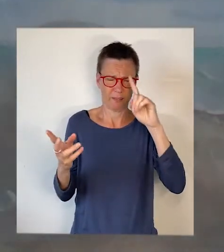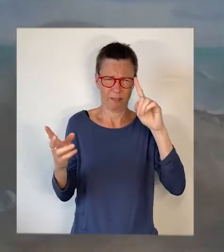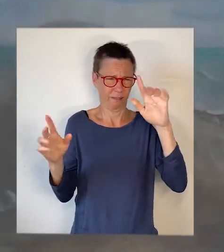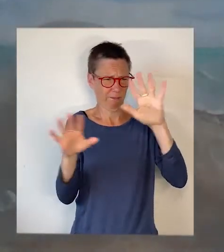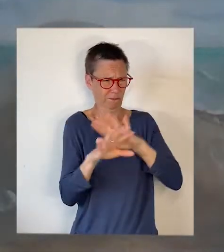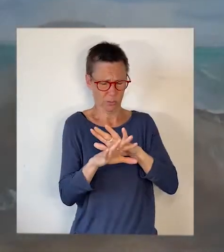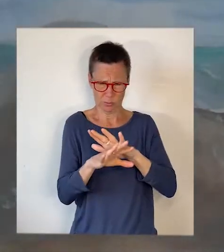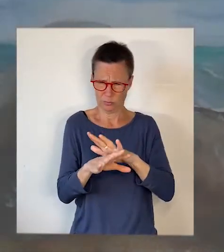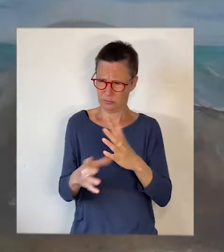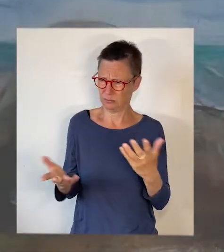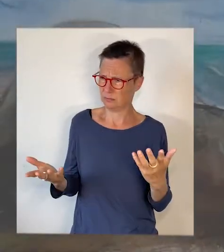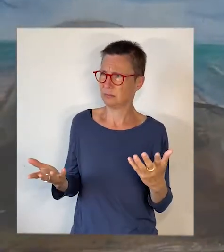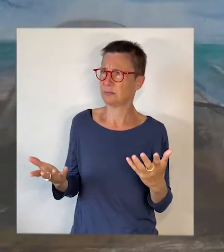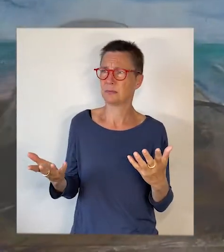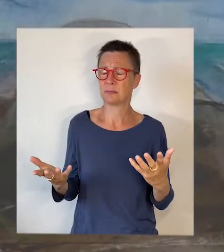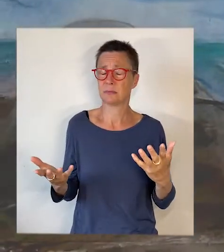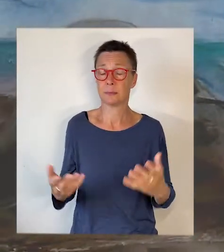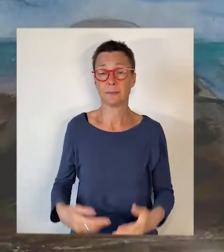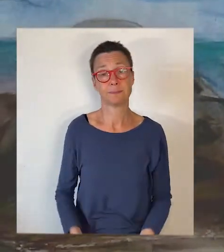found a shell. I mean, might be a nice shell,